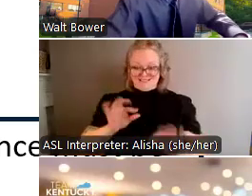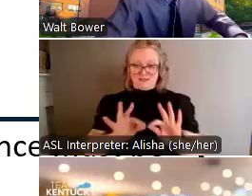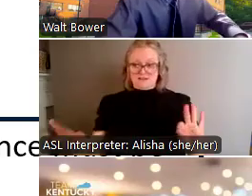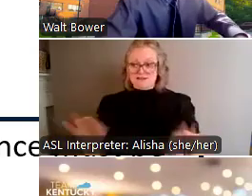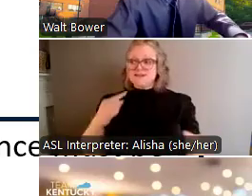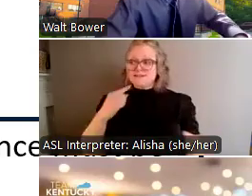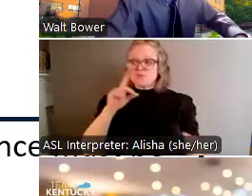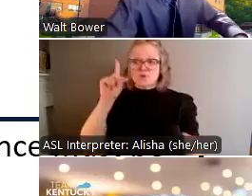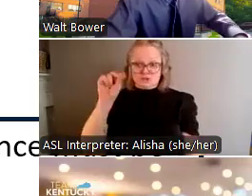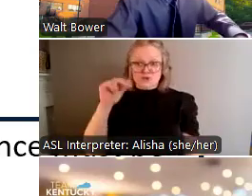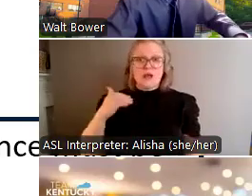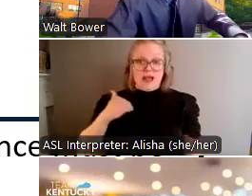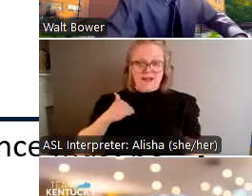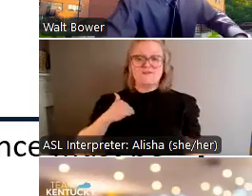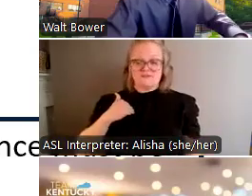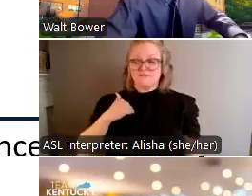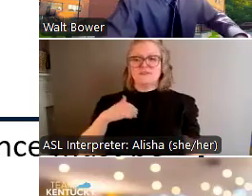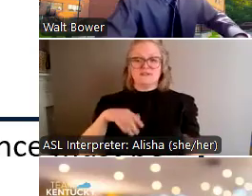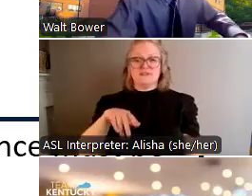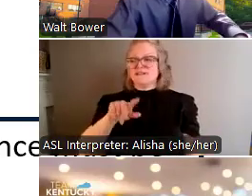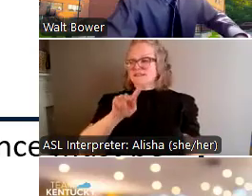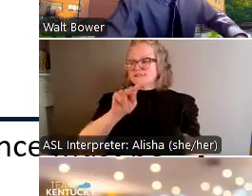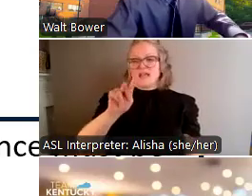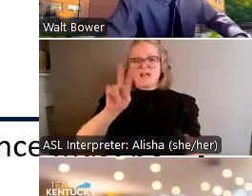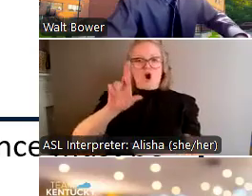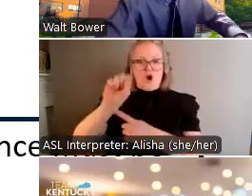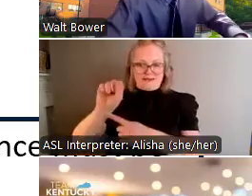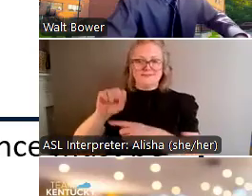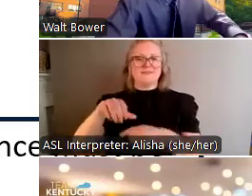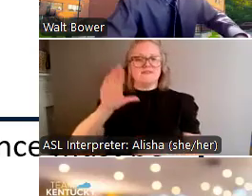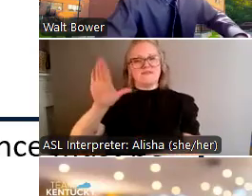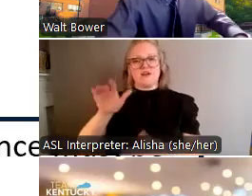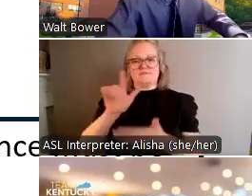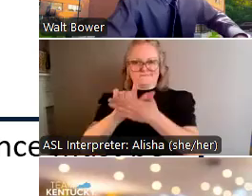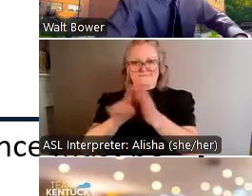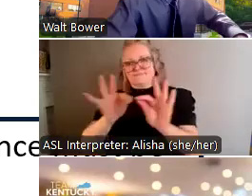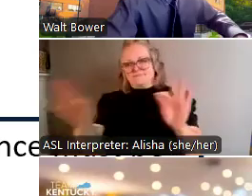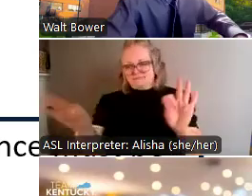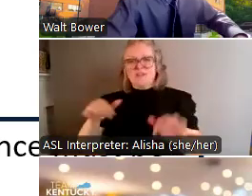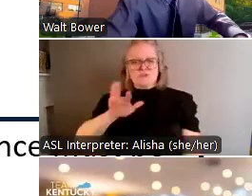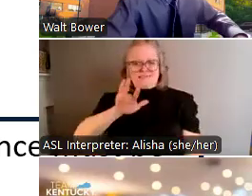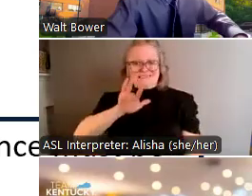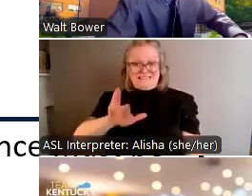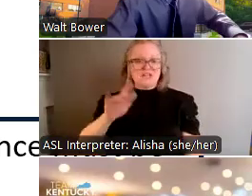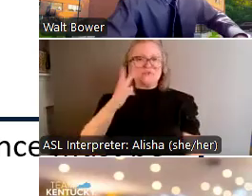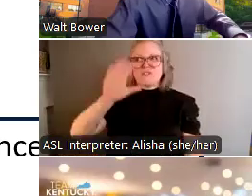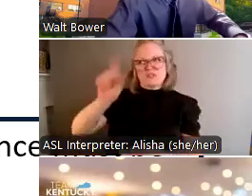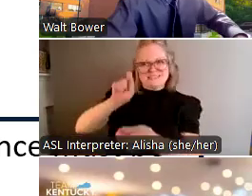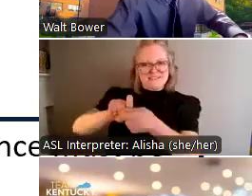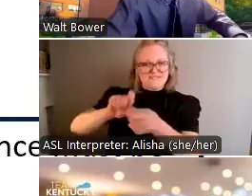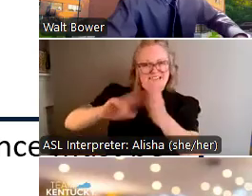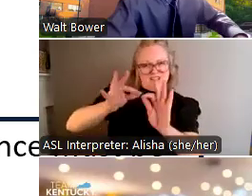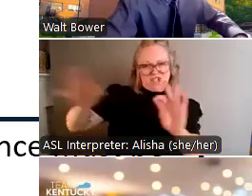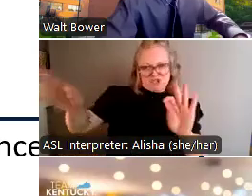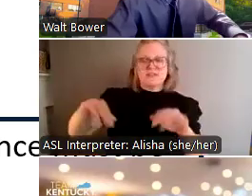do have our Kentucky Administrative Regulation with a link there to get, if you wanted to look at the specifics. But our